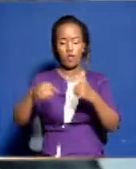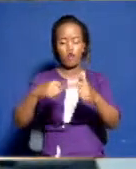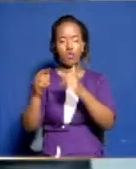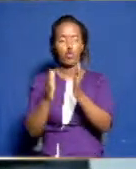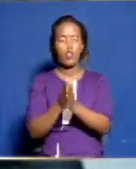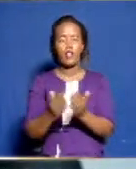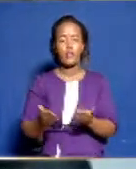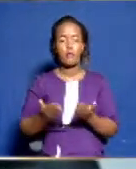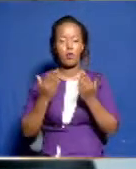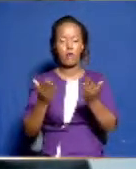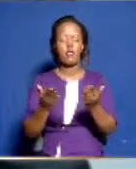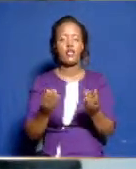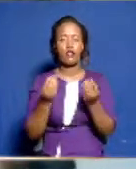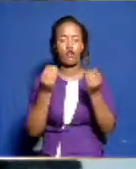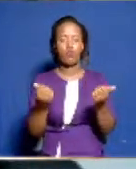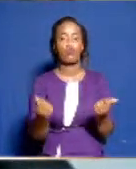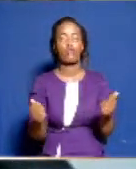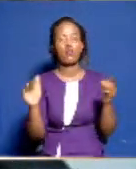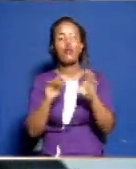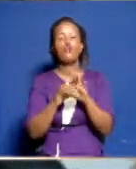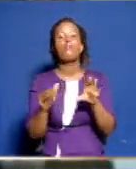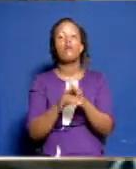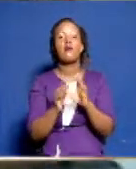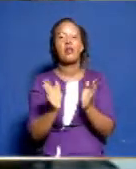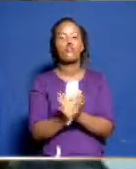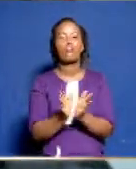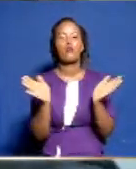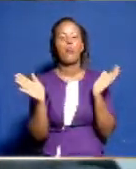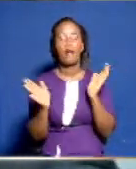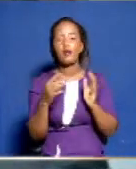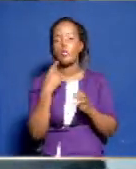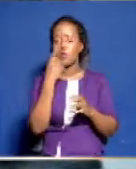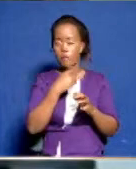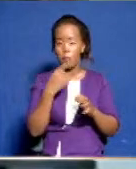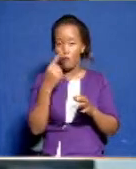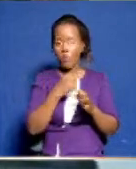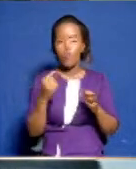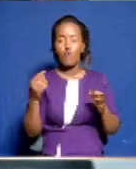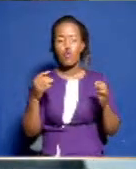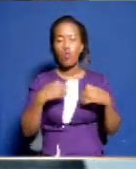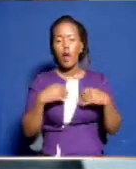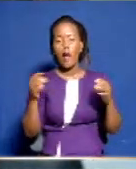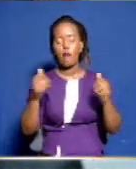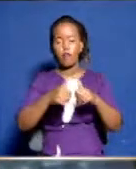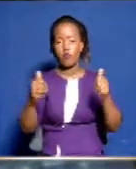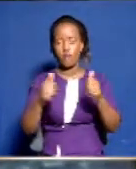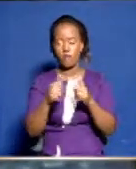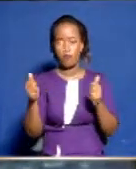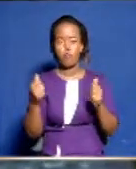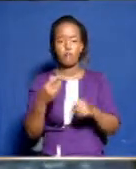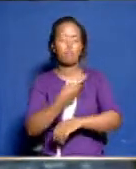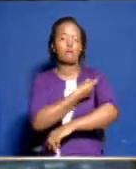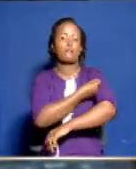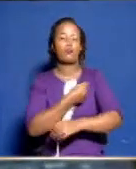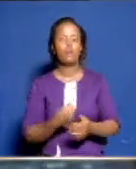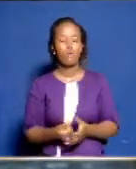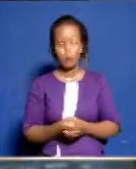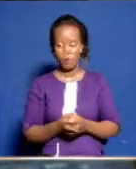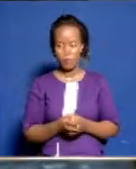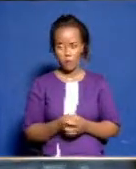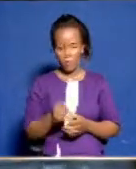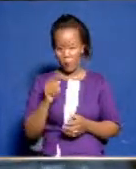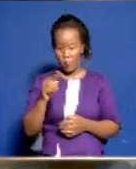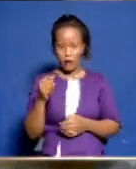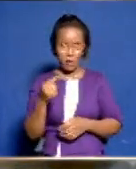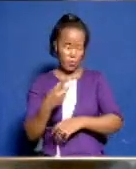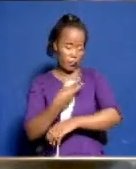a solution to the members of the public who have apprehension around the vaccine. The Chanjo Cover caters